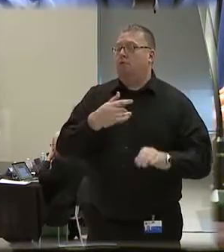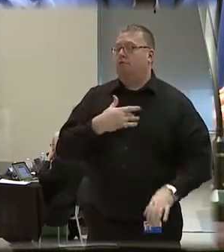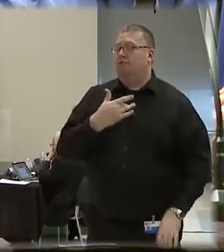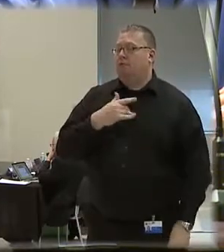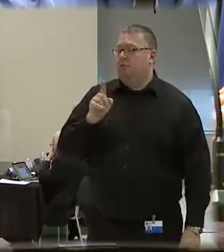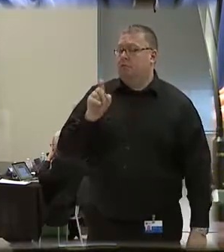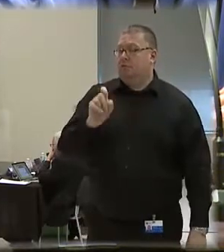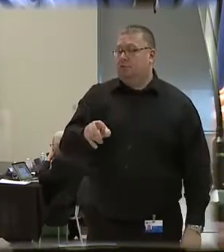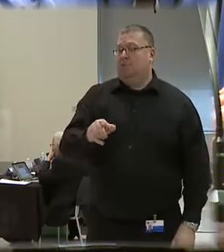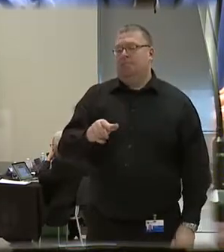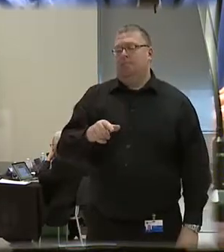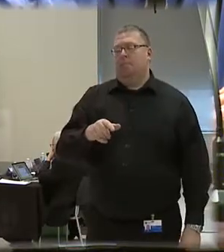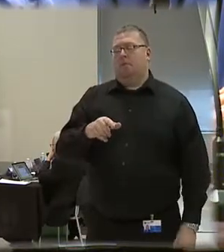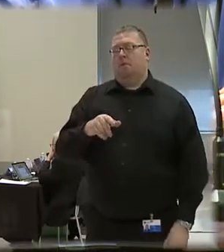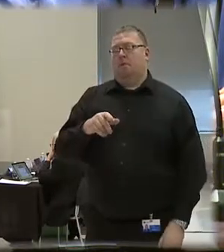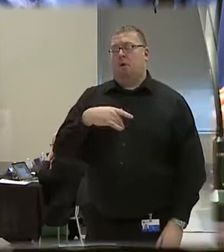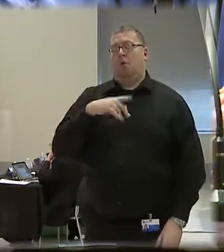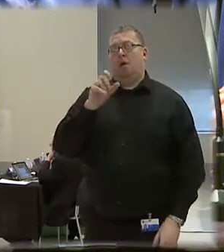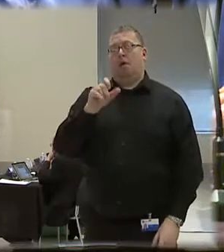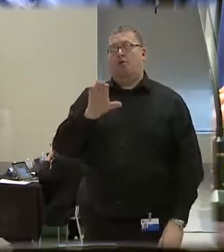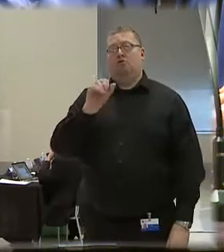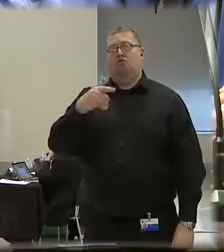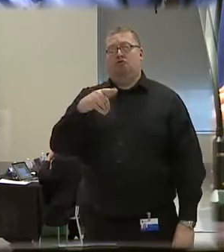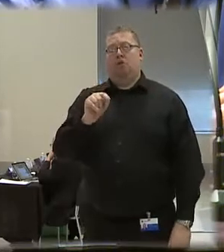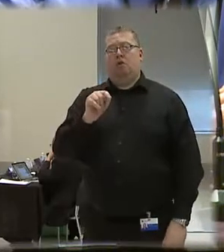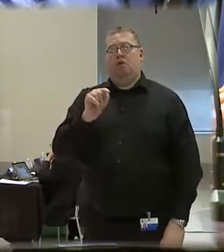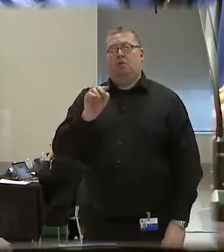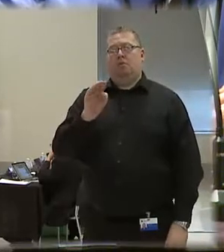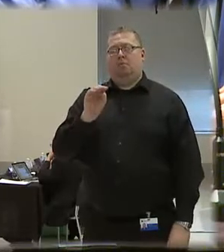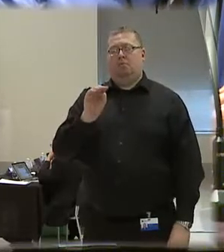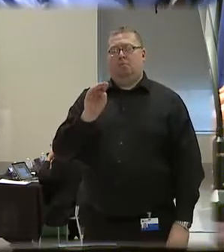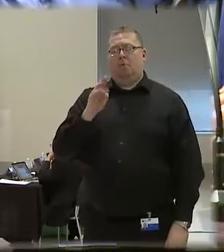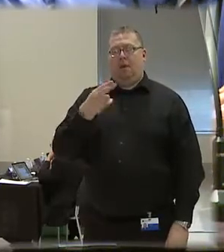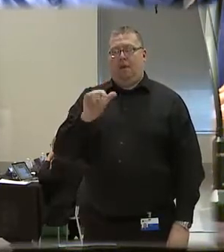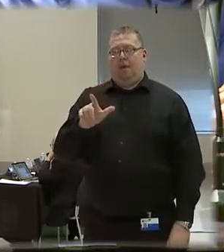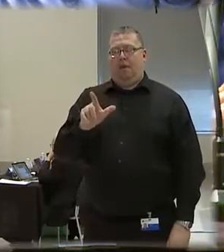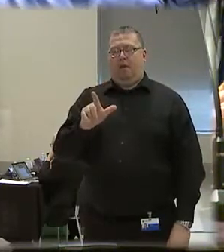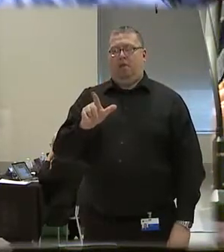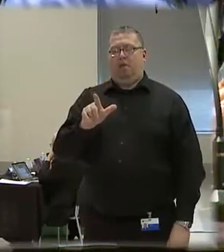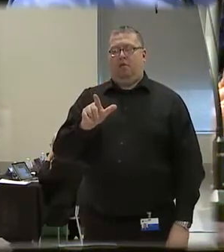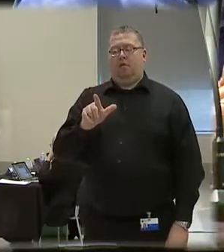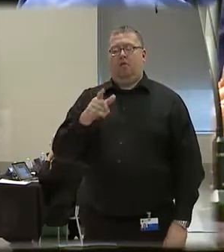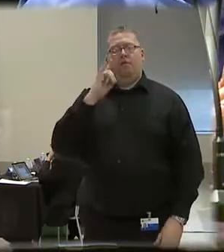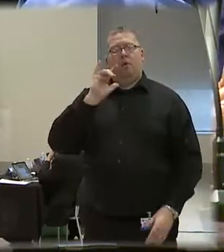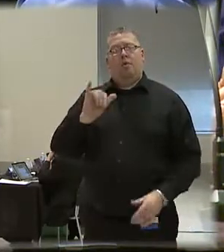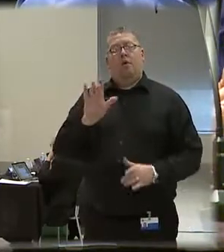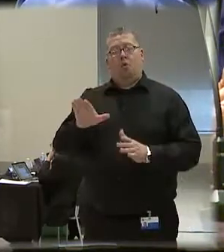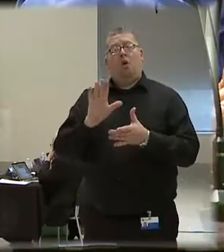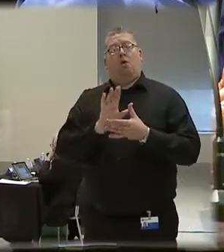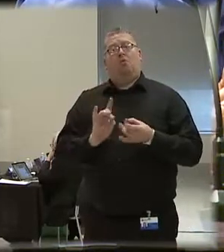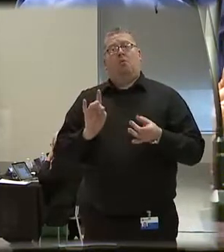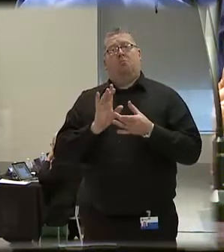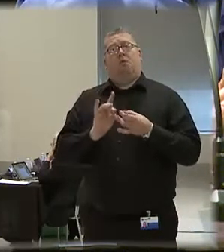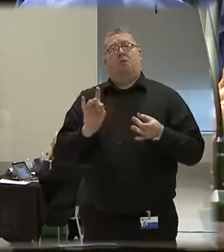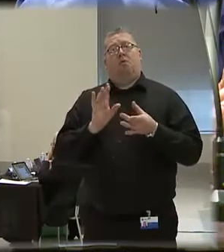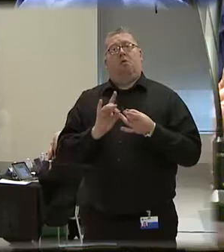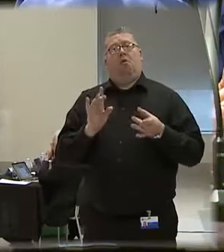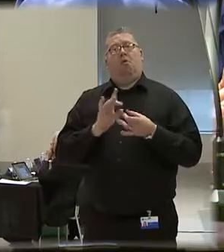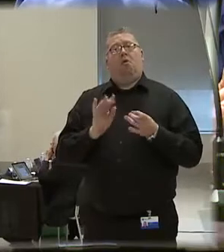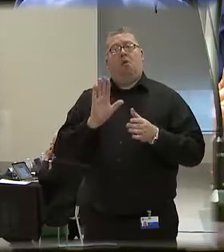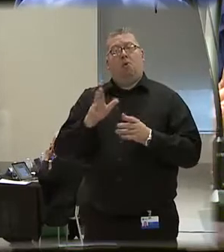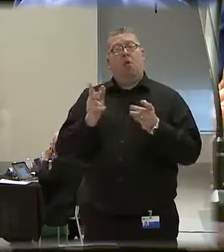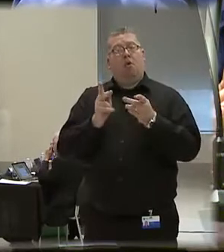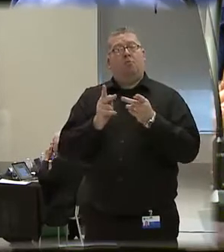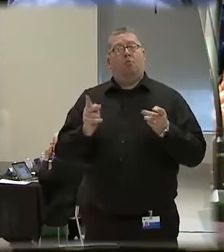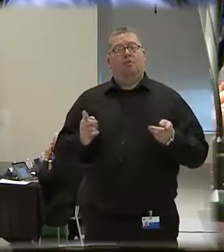want to ask Sergeant McHale, let me say this, Sergeant. In regards to your remarks in your